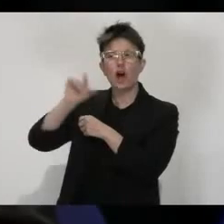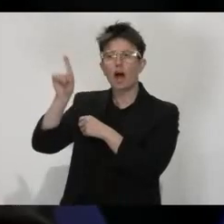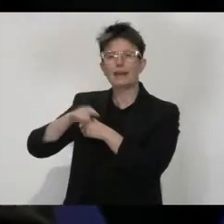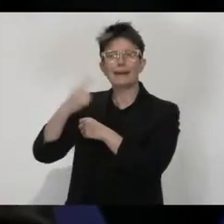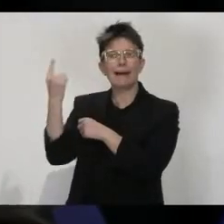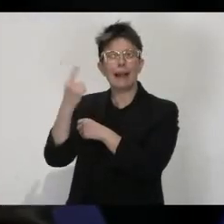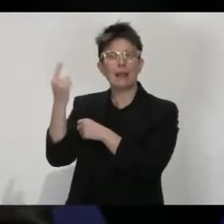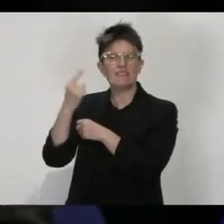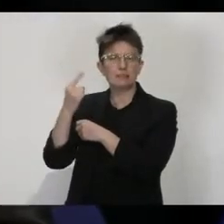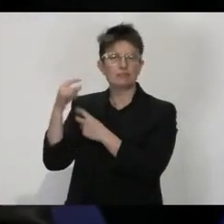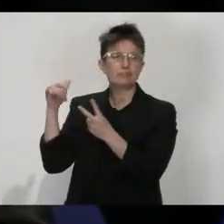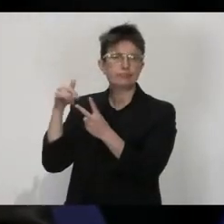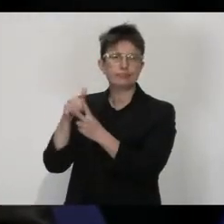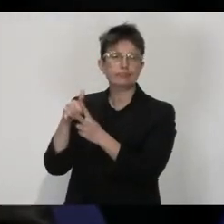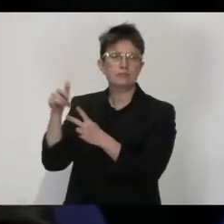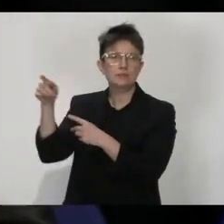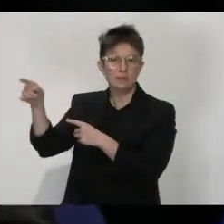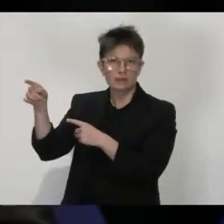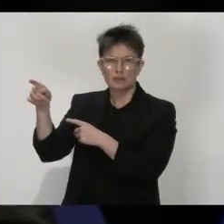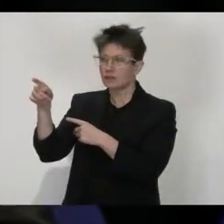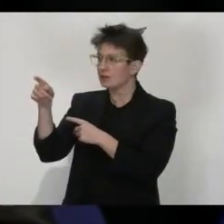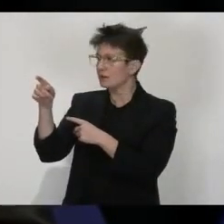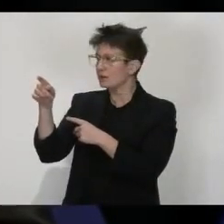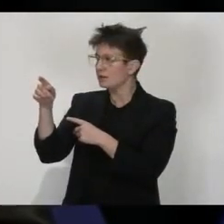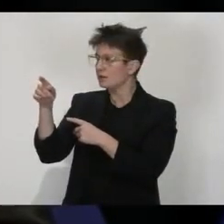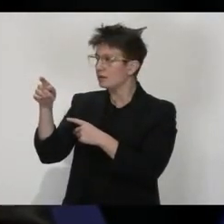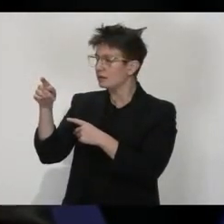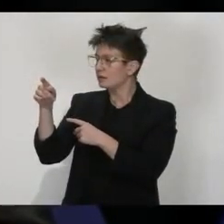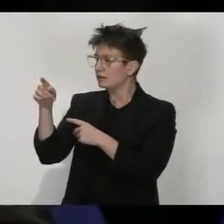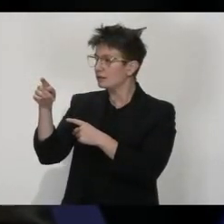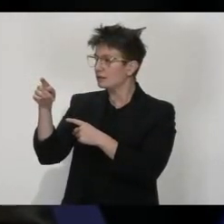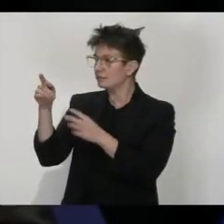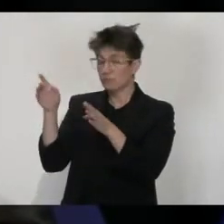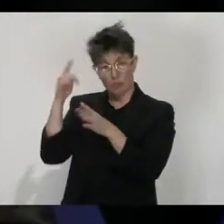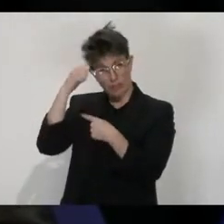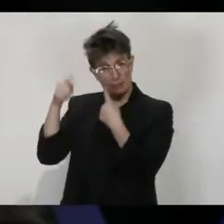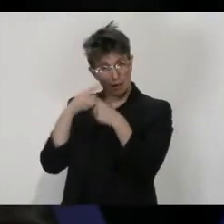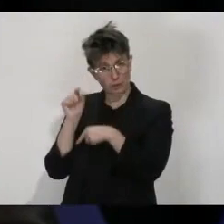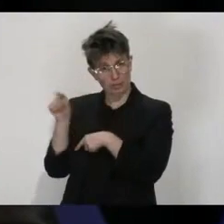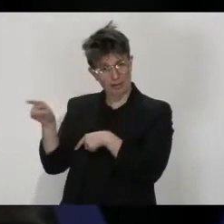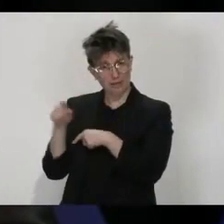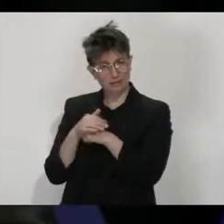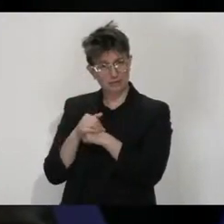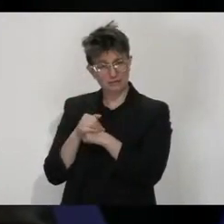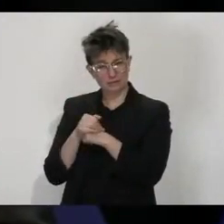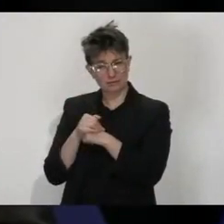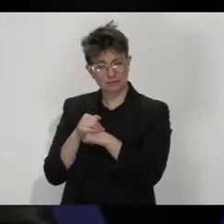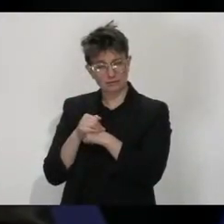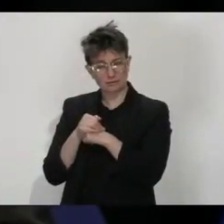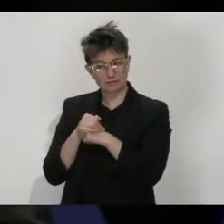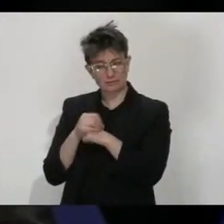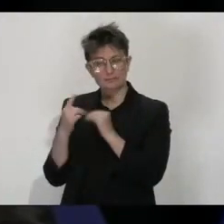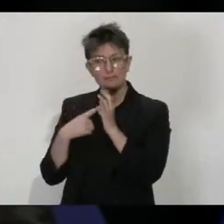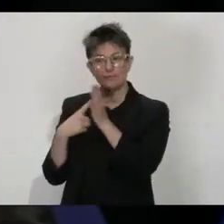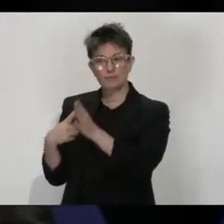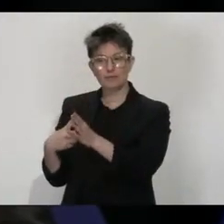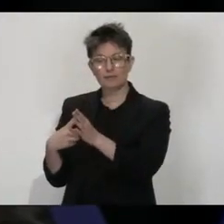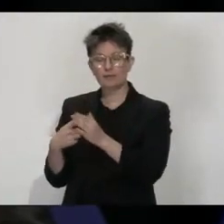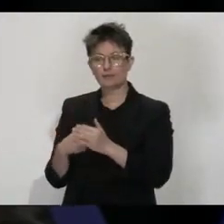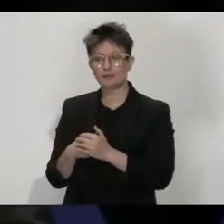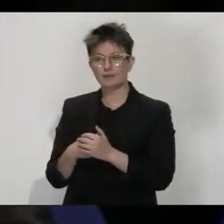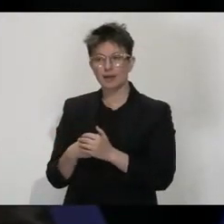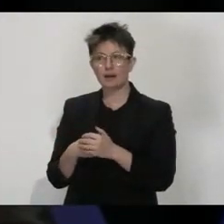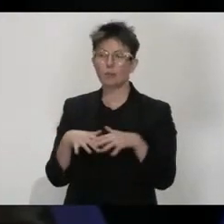we've looked at. I think we have a lot of processes, we have a lot of agencies in this country who are responsible for